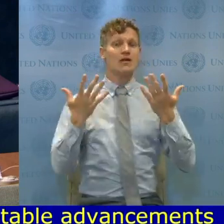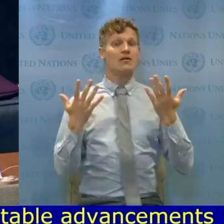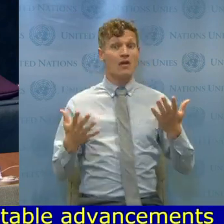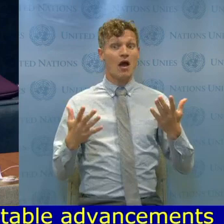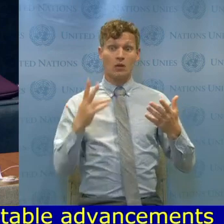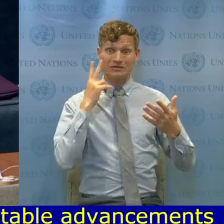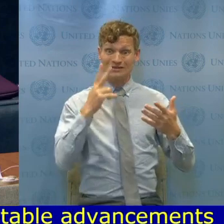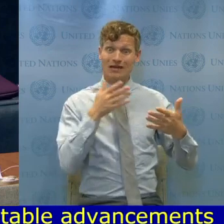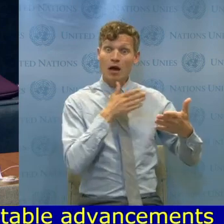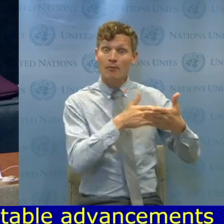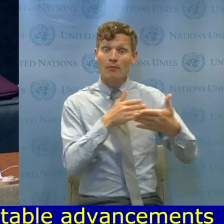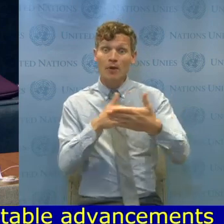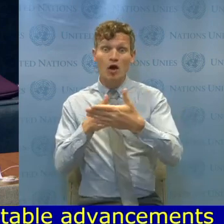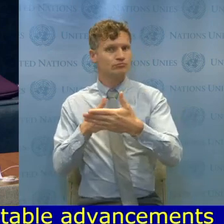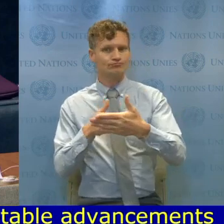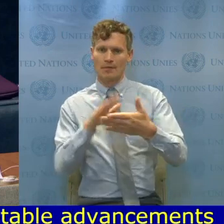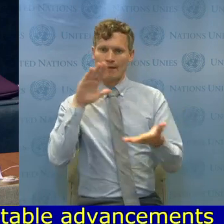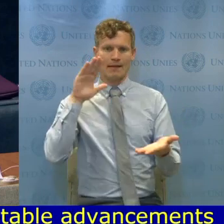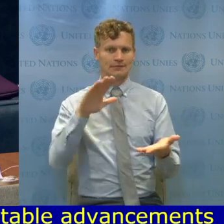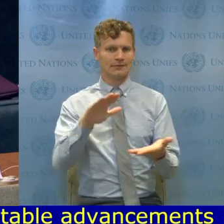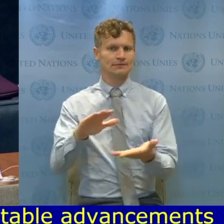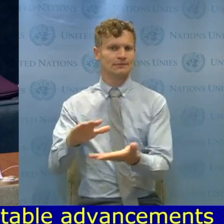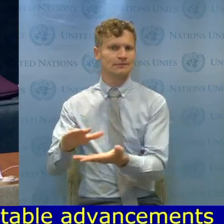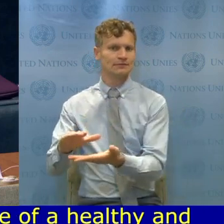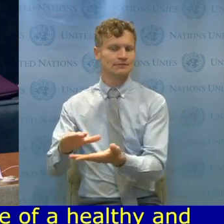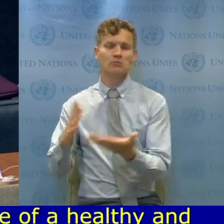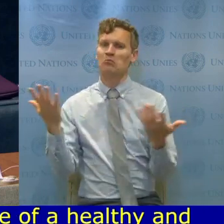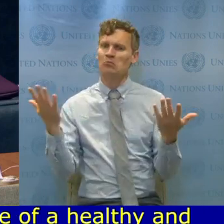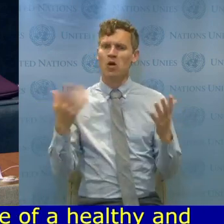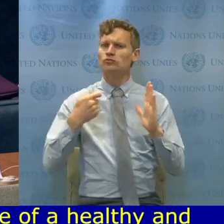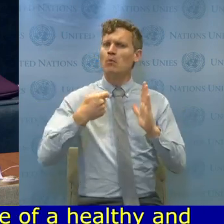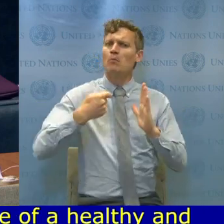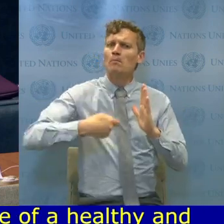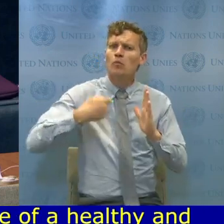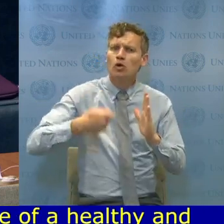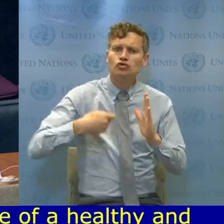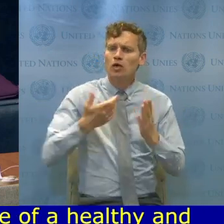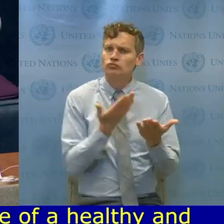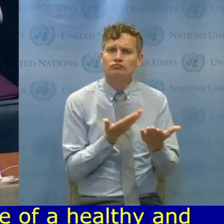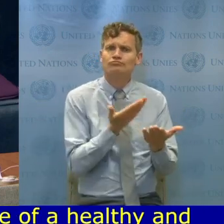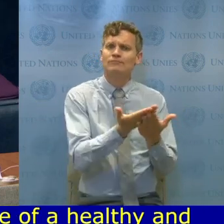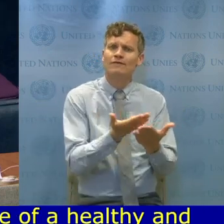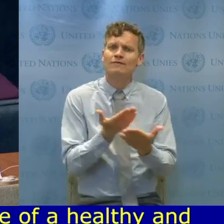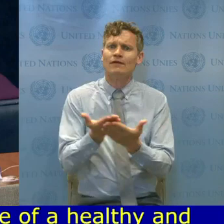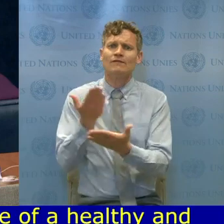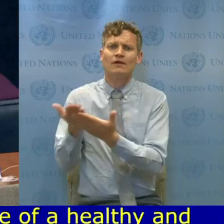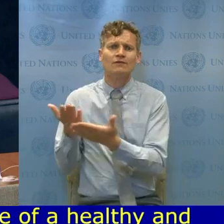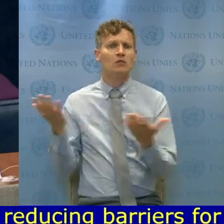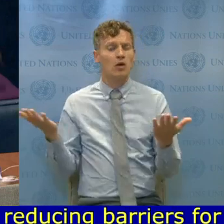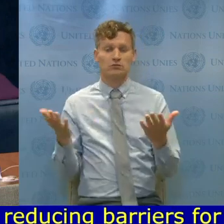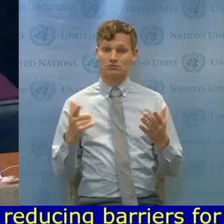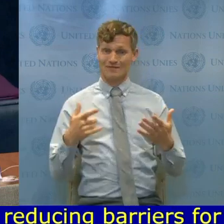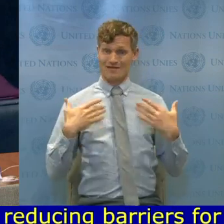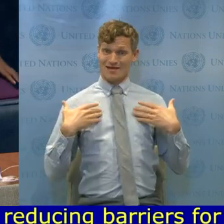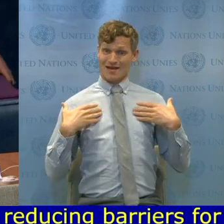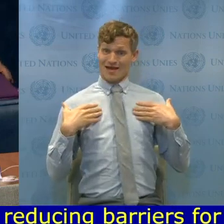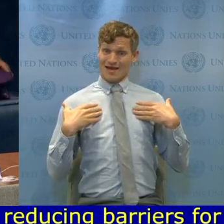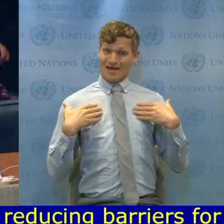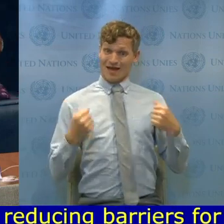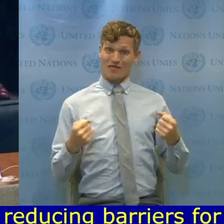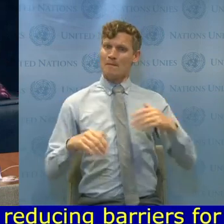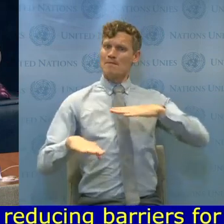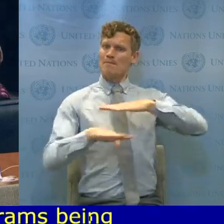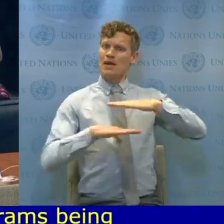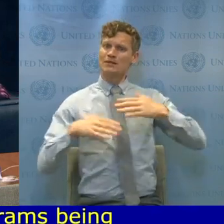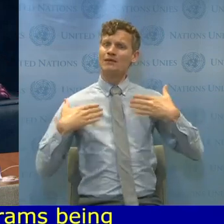disabilities. Programs being implemented include strengthening the primary health care and health promotion, as well as providing